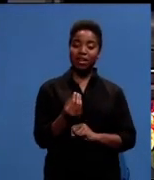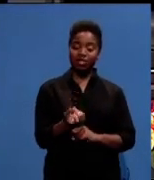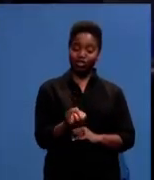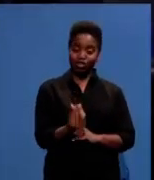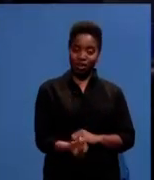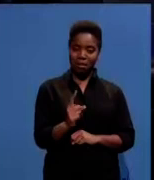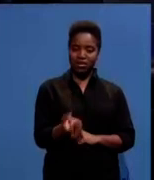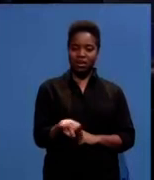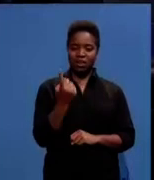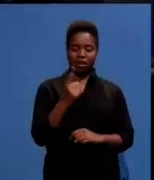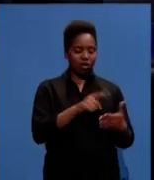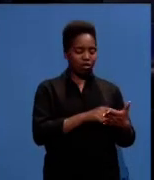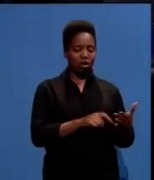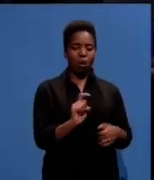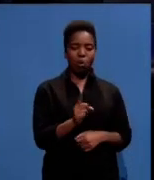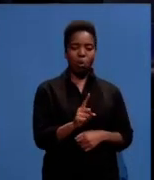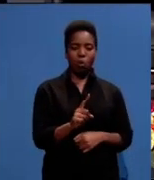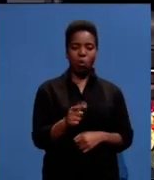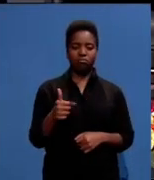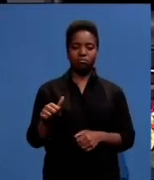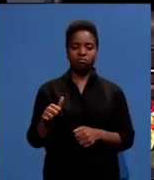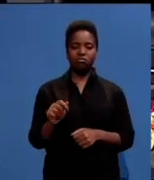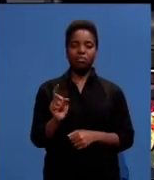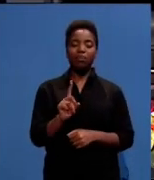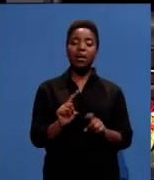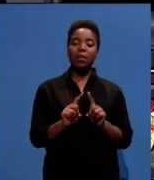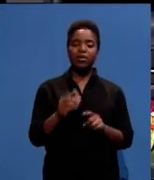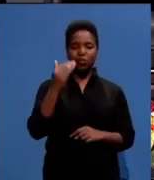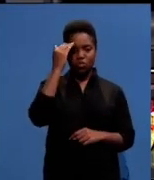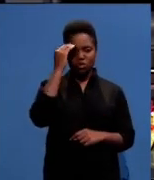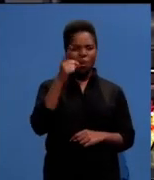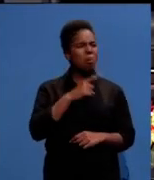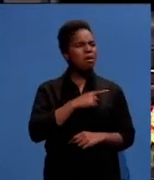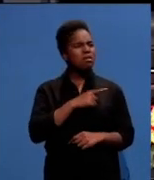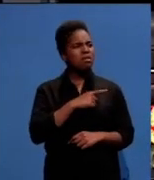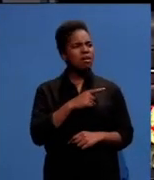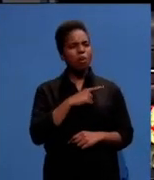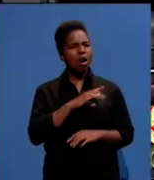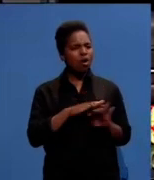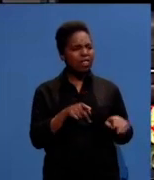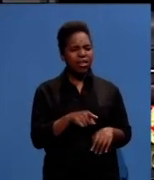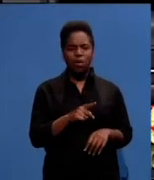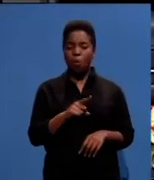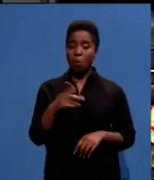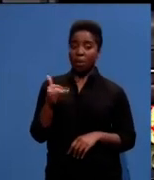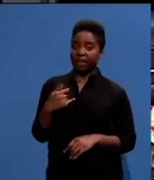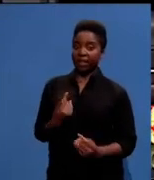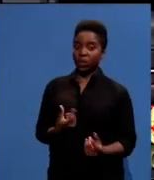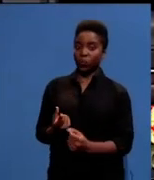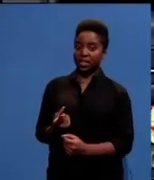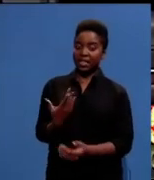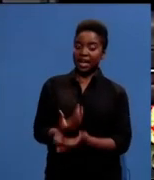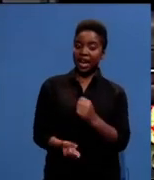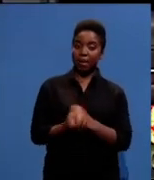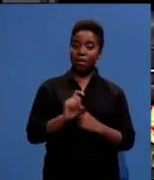what the boundaries are. However, you do want your child to be able to ask you why. Why not this? What if that? What are the consequences?